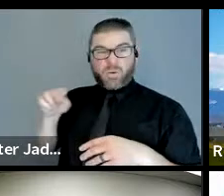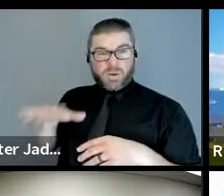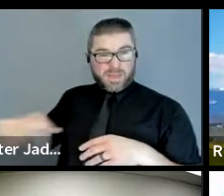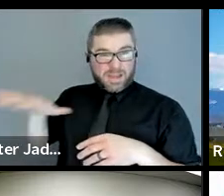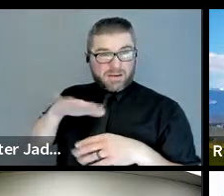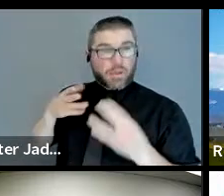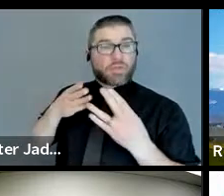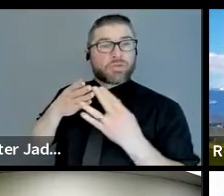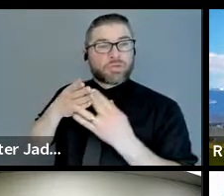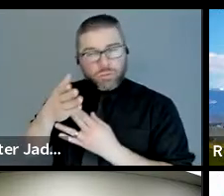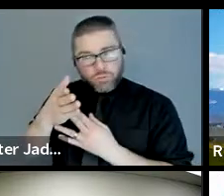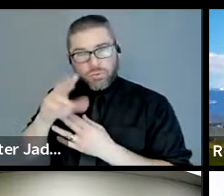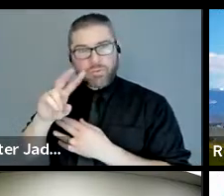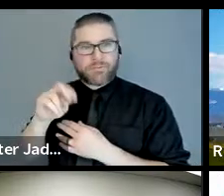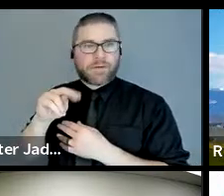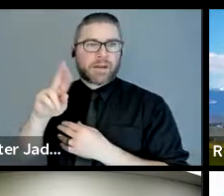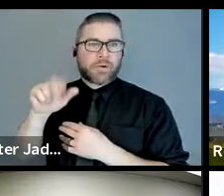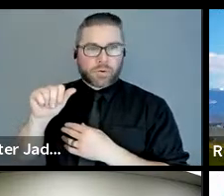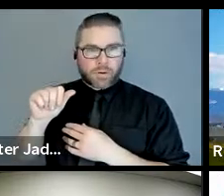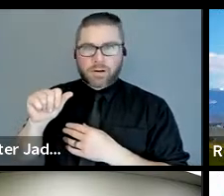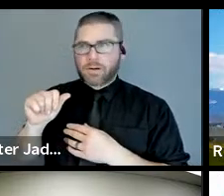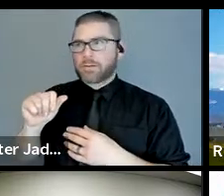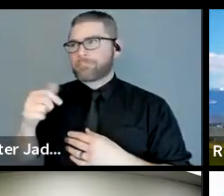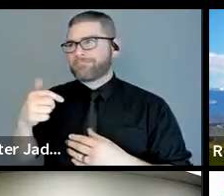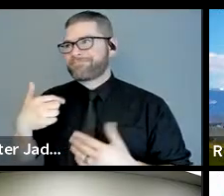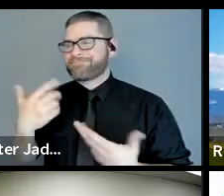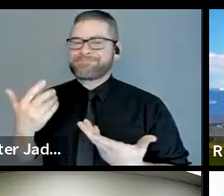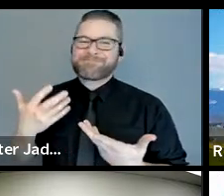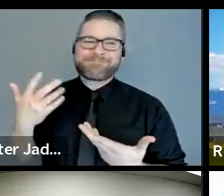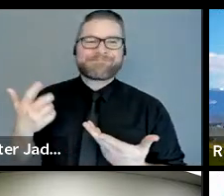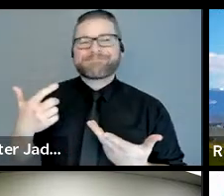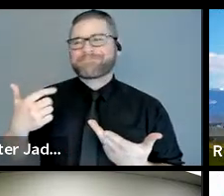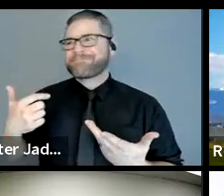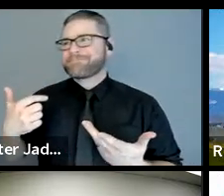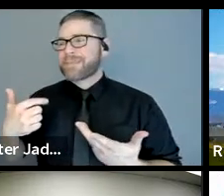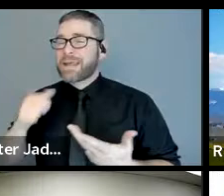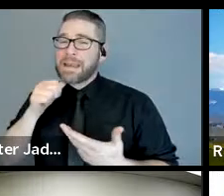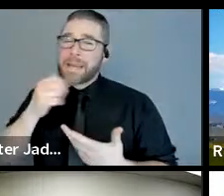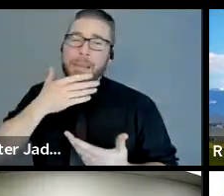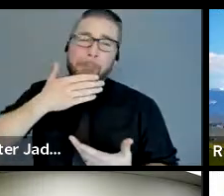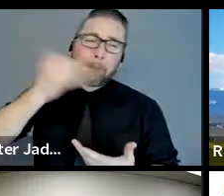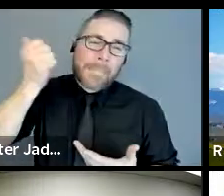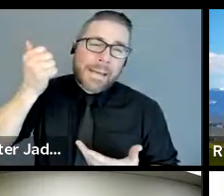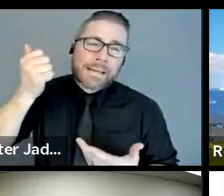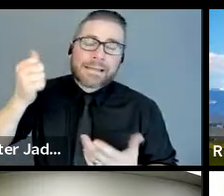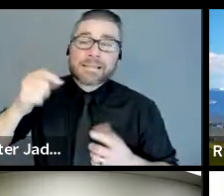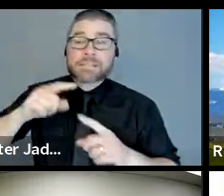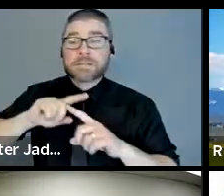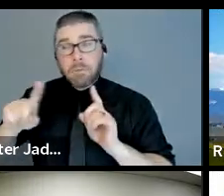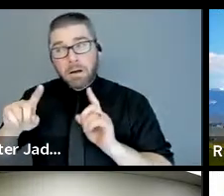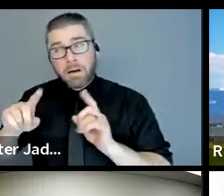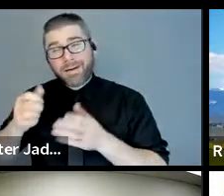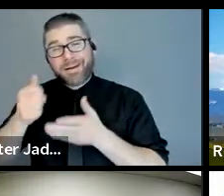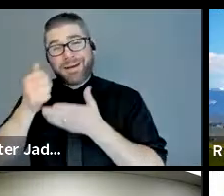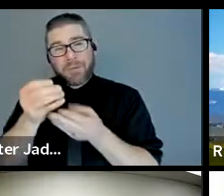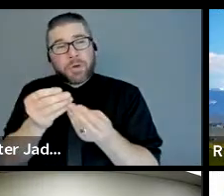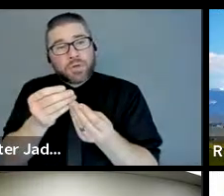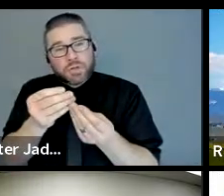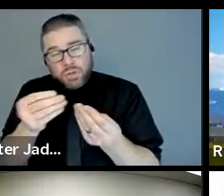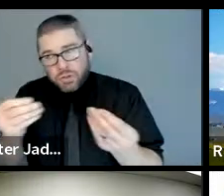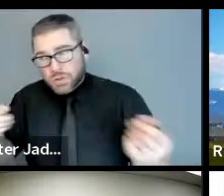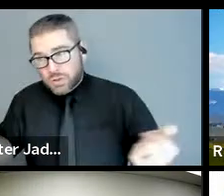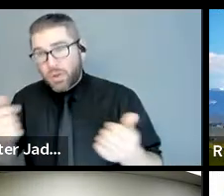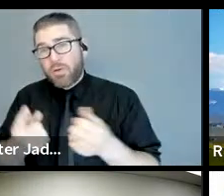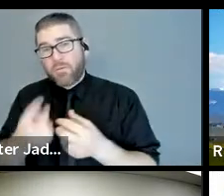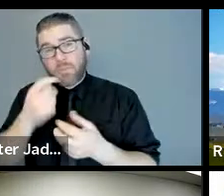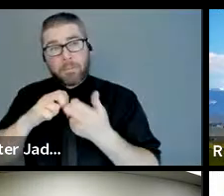it wasn't ideal what I thought we were going to be looking at, it does solve one of those issues that I thought was going to be a long-term issue, and that